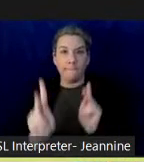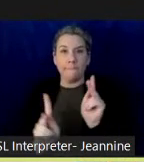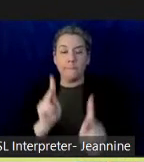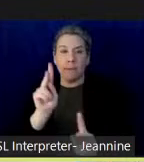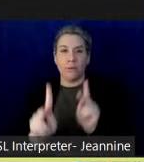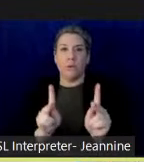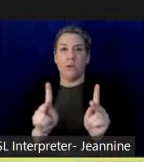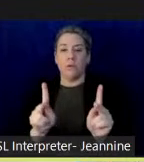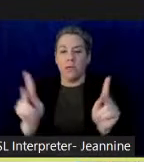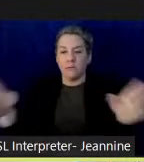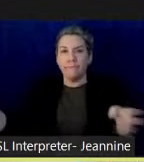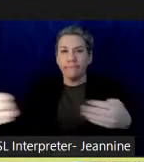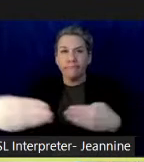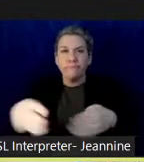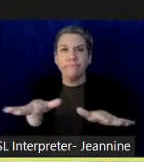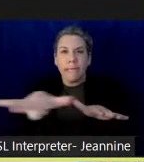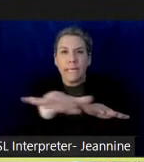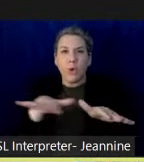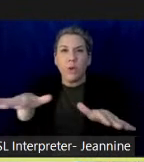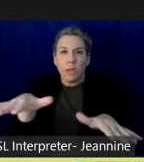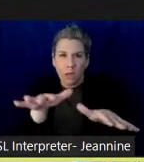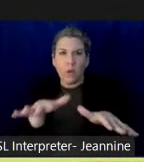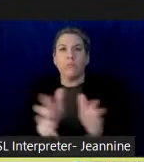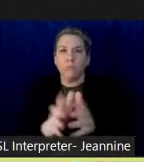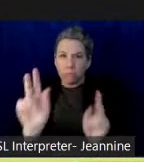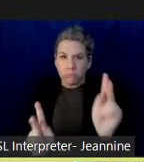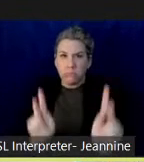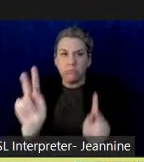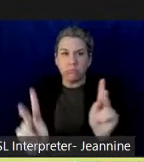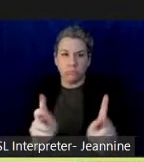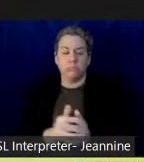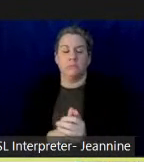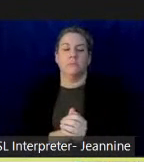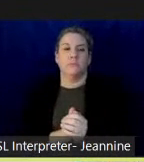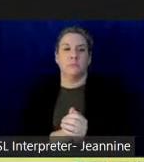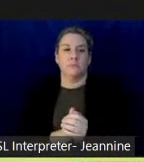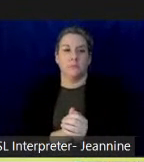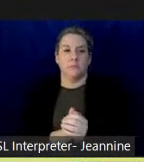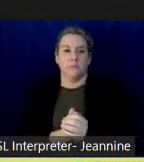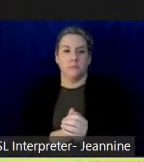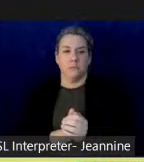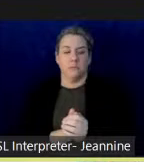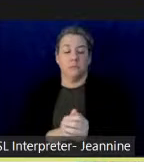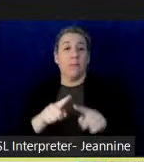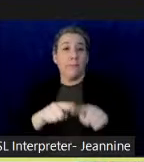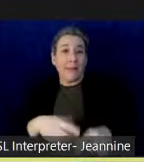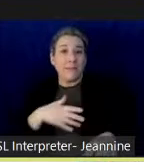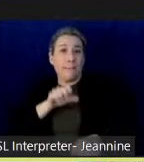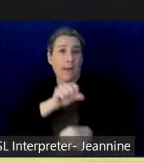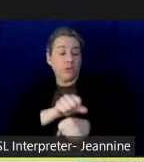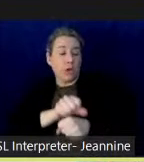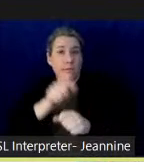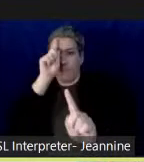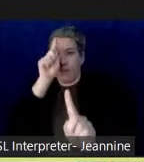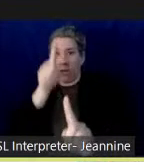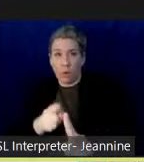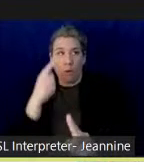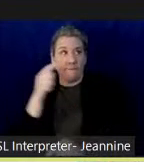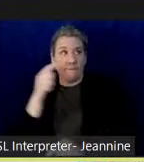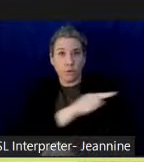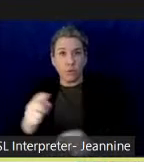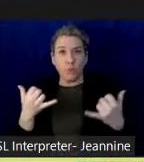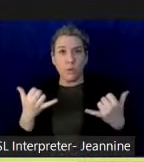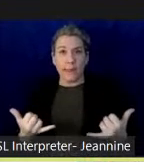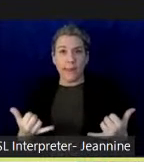or populated area. All right. Based on what my job is and what my intent here to do for you today is, I'm